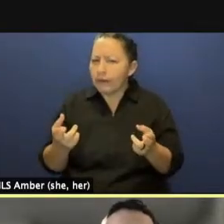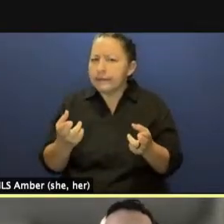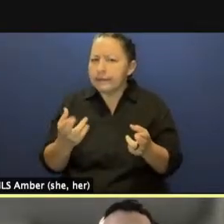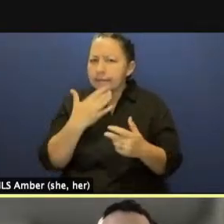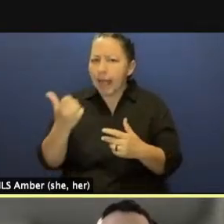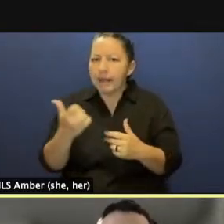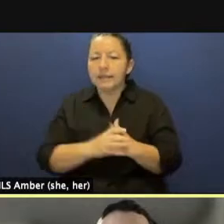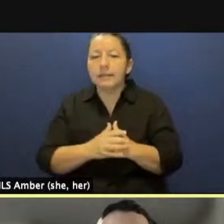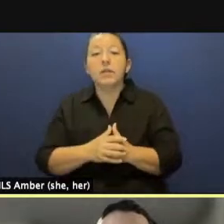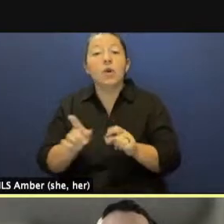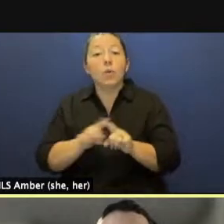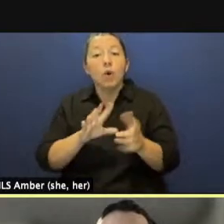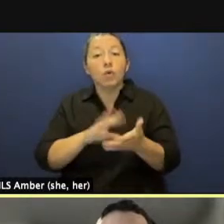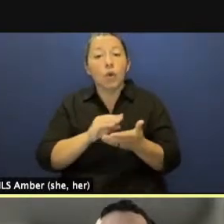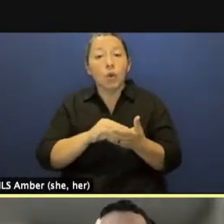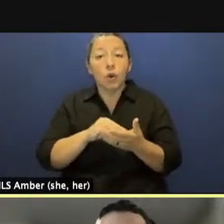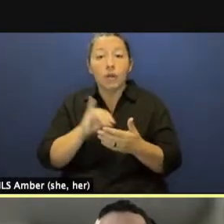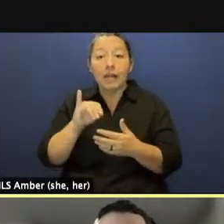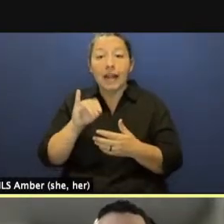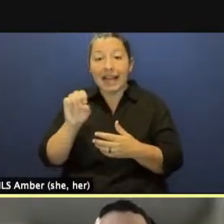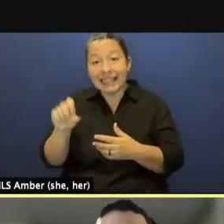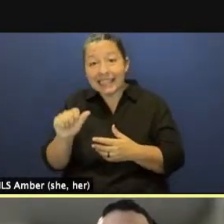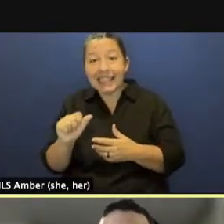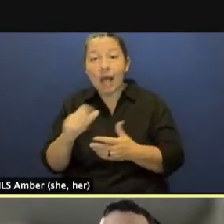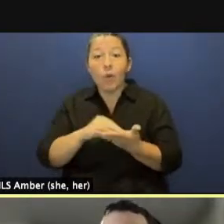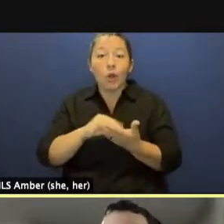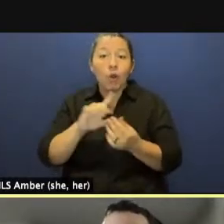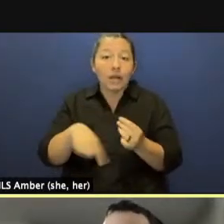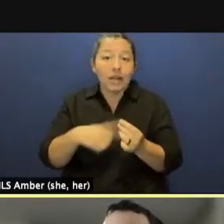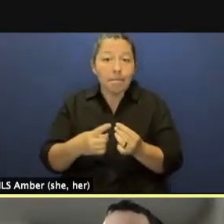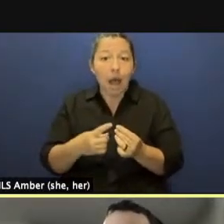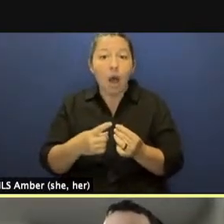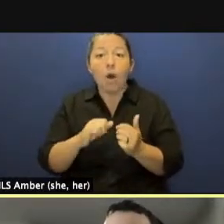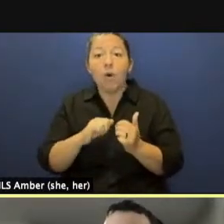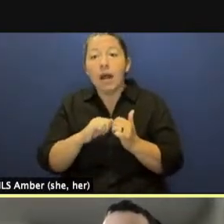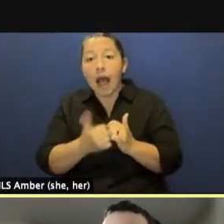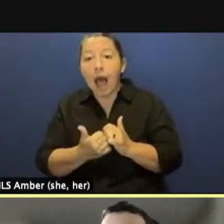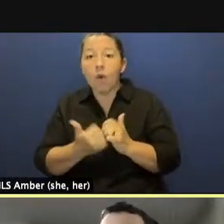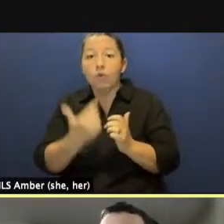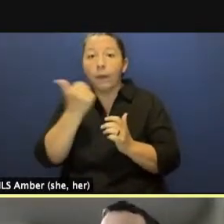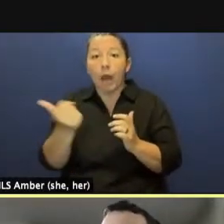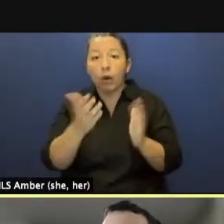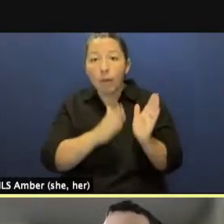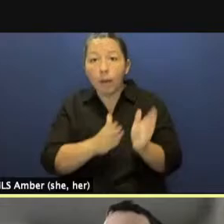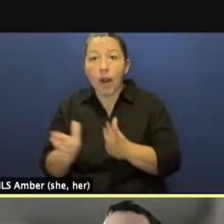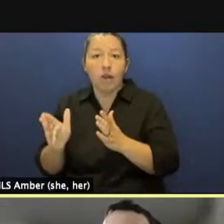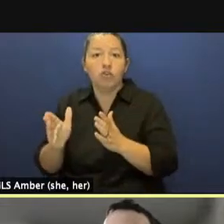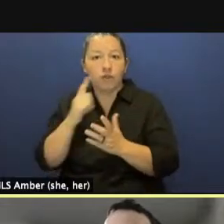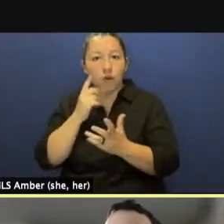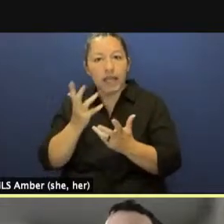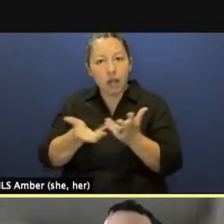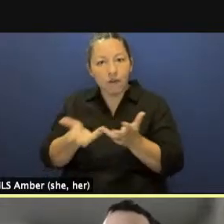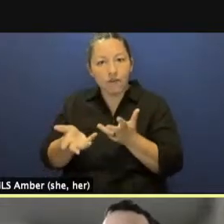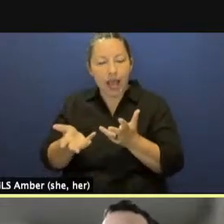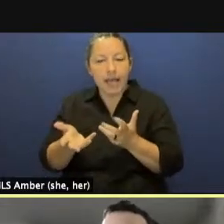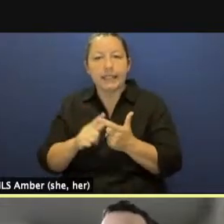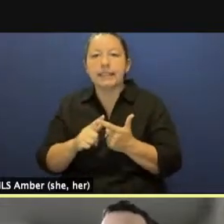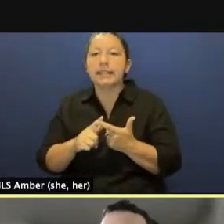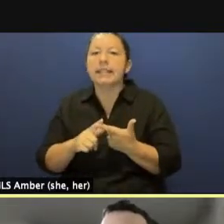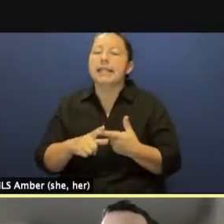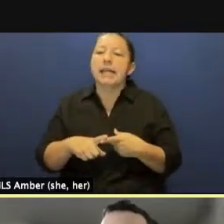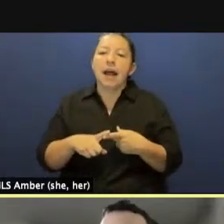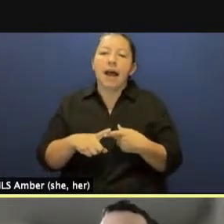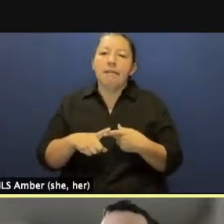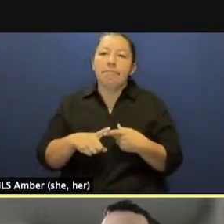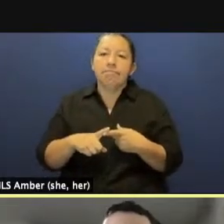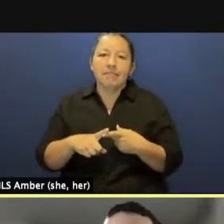also learn about, at ESA, we learn about how actually we do payload operation at the lunar surface. And these 4 bullet points will